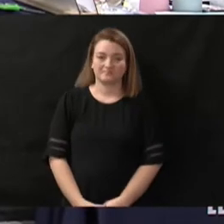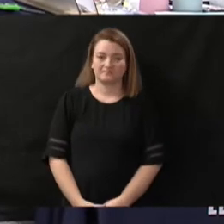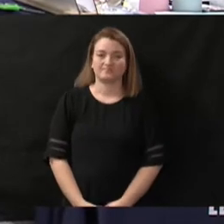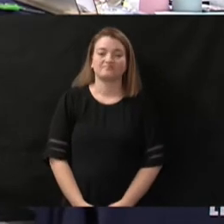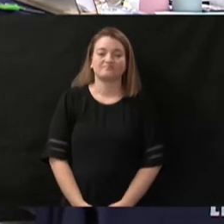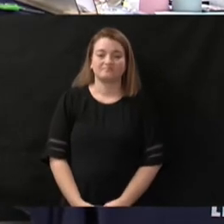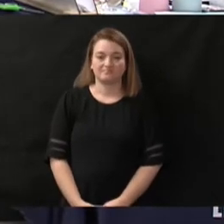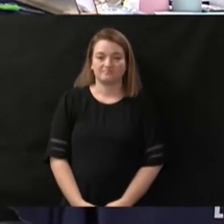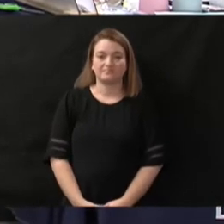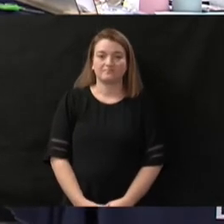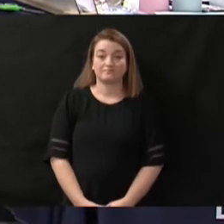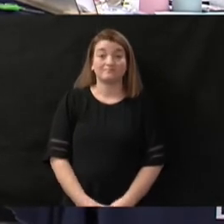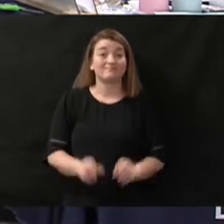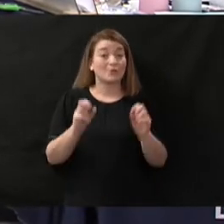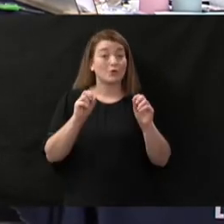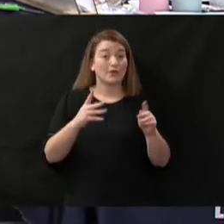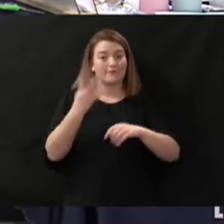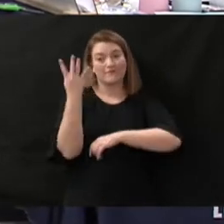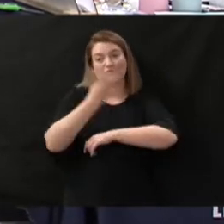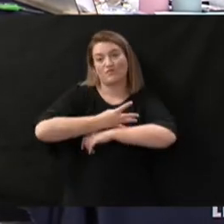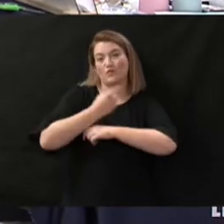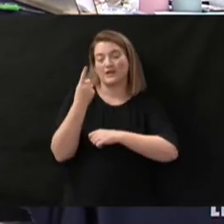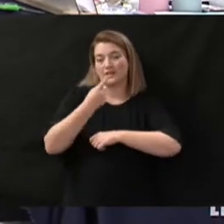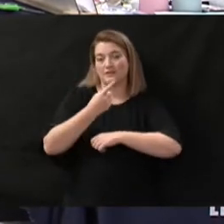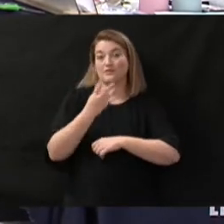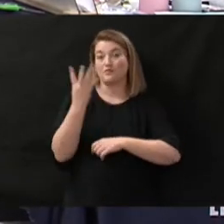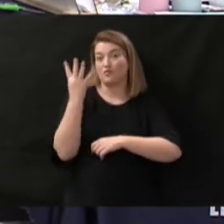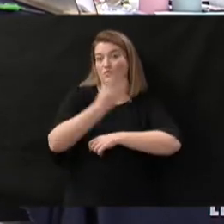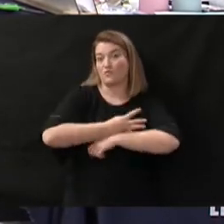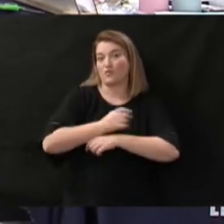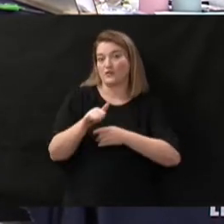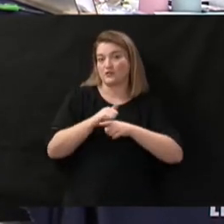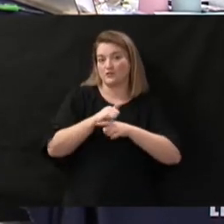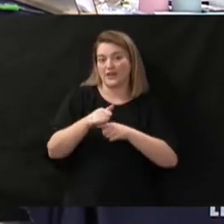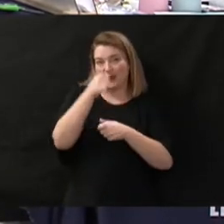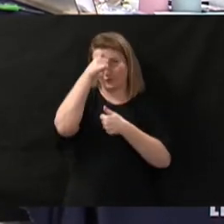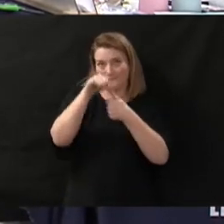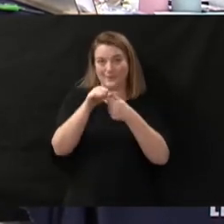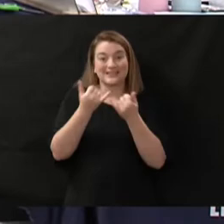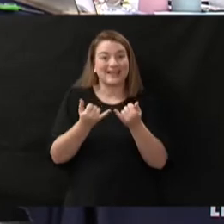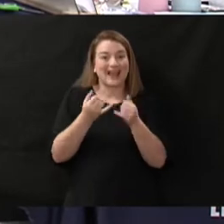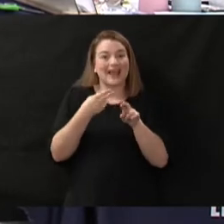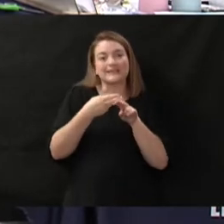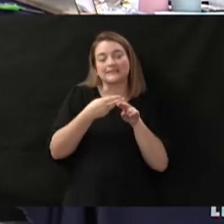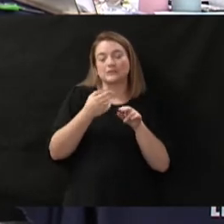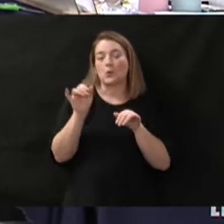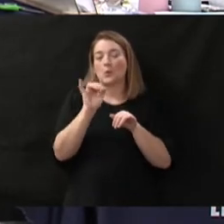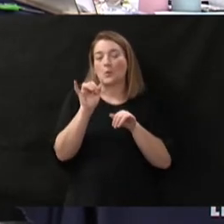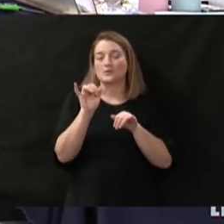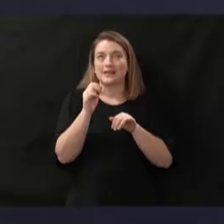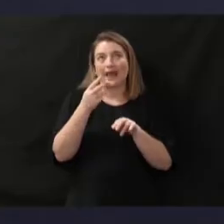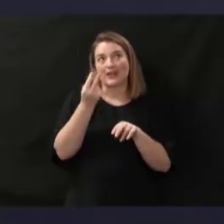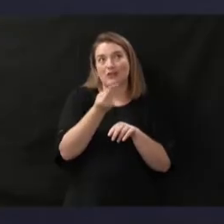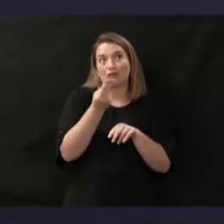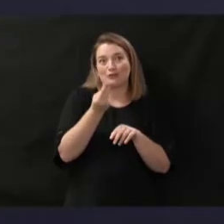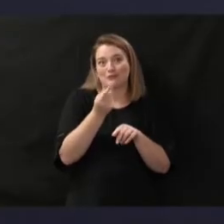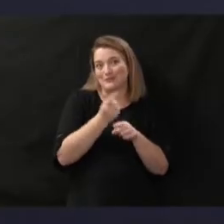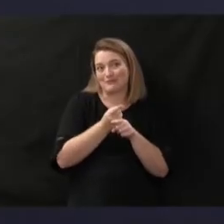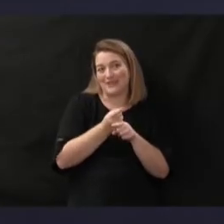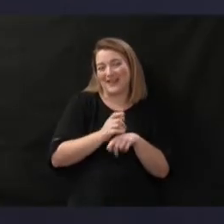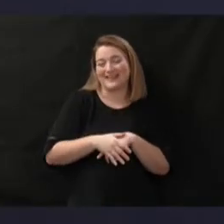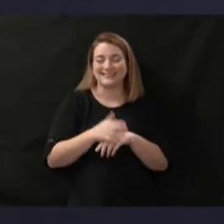Okay. In a 4-day training, today is Mini Thursday. Just remember that. Okay. I'm going to go over